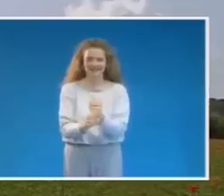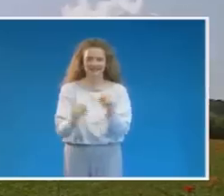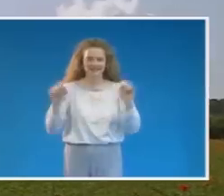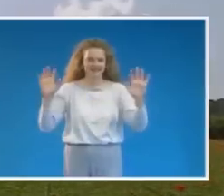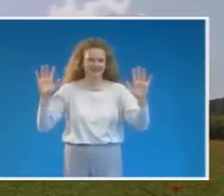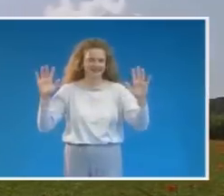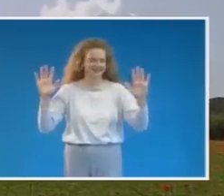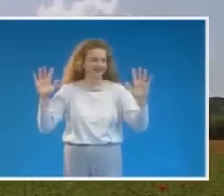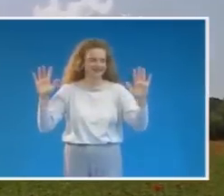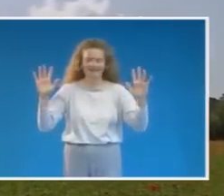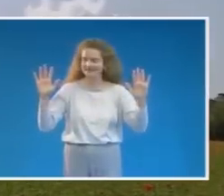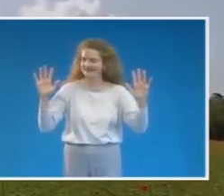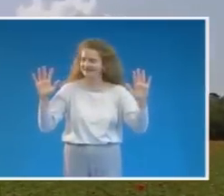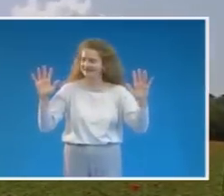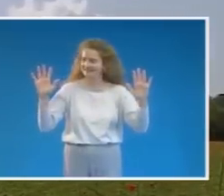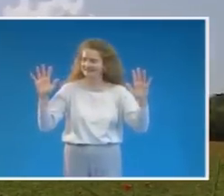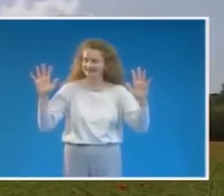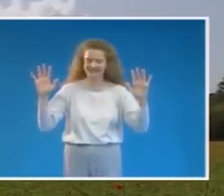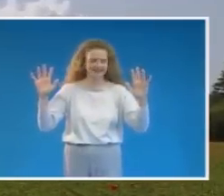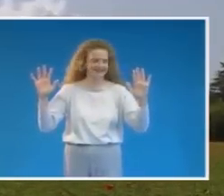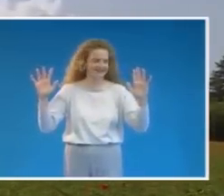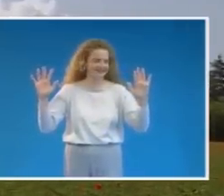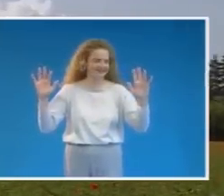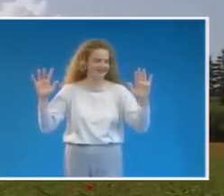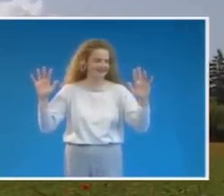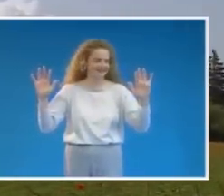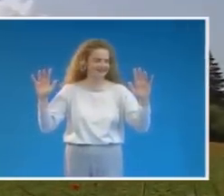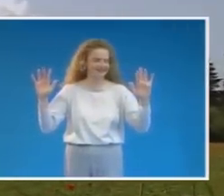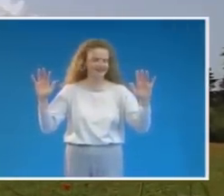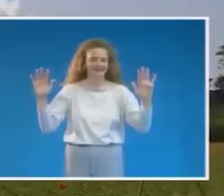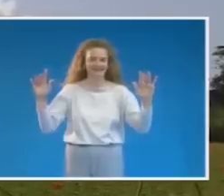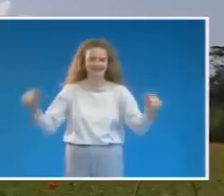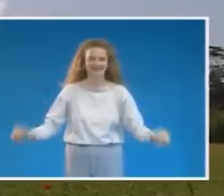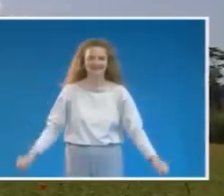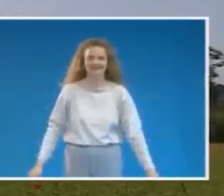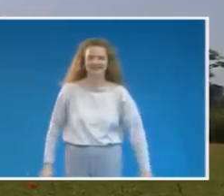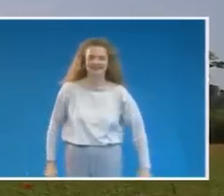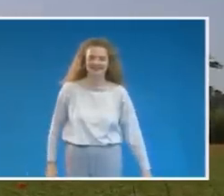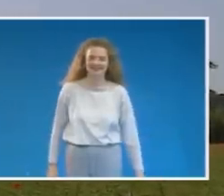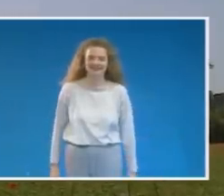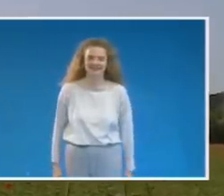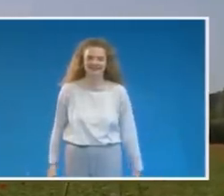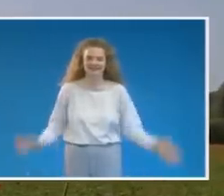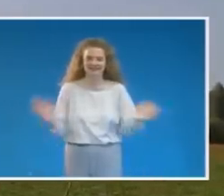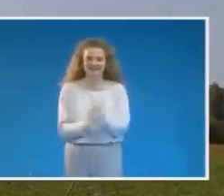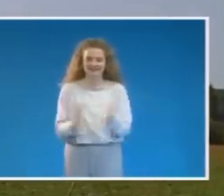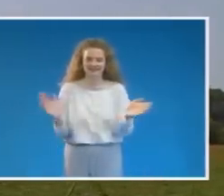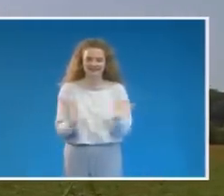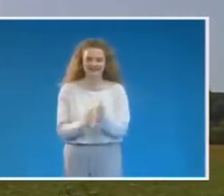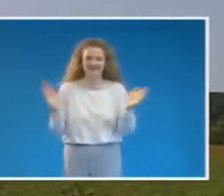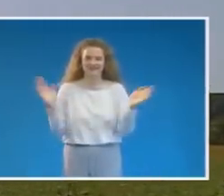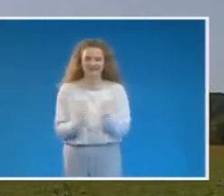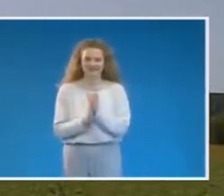pound. Here are baby's soldiers standing in a row. Here is baby's music,